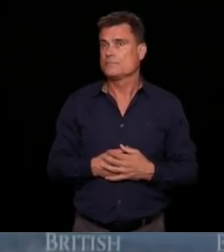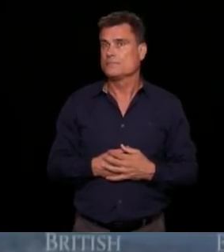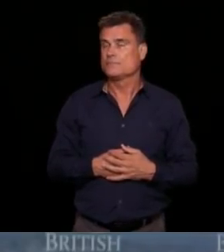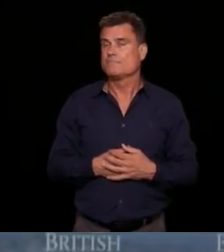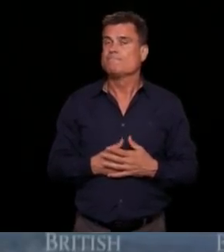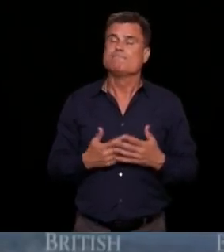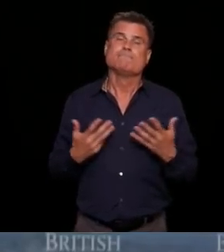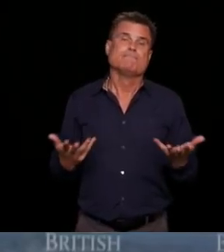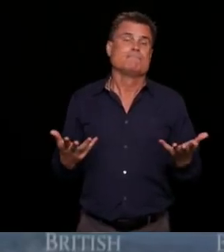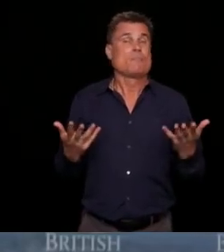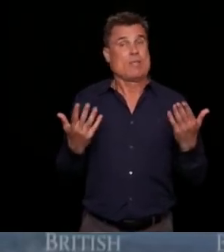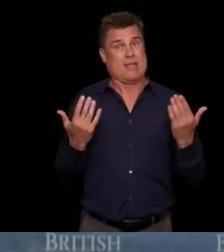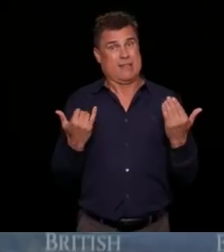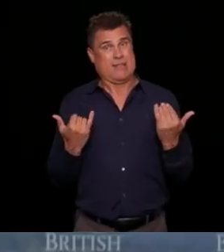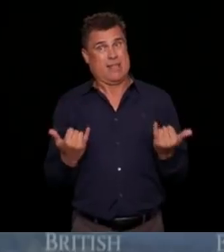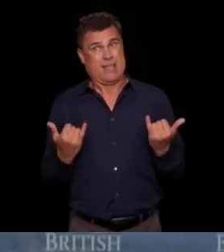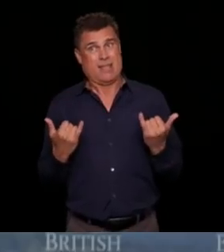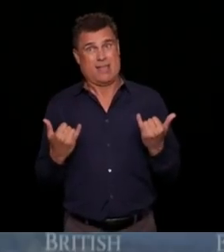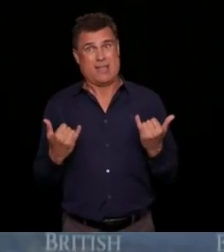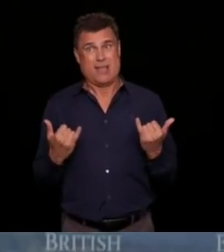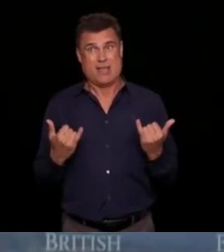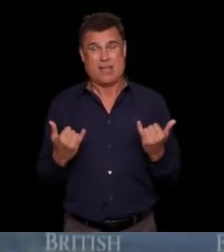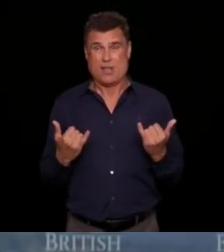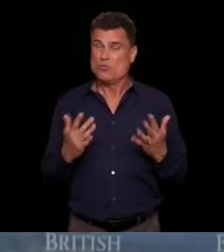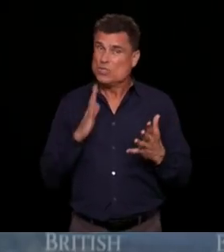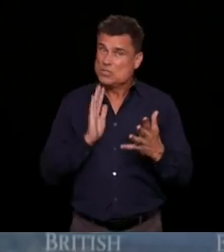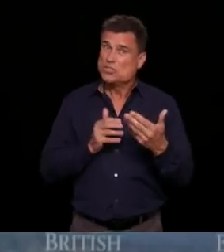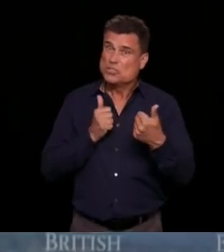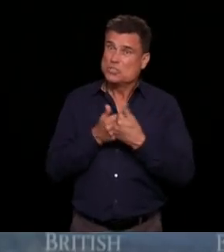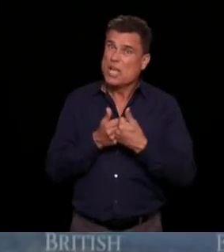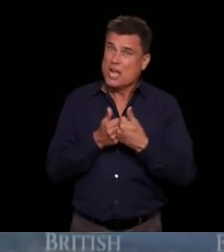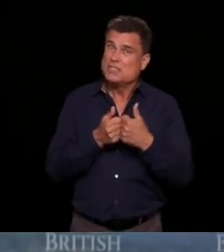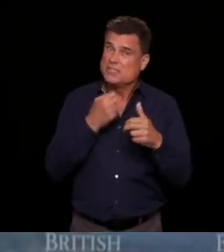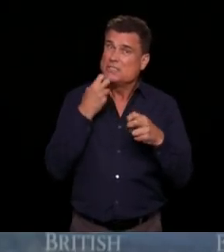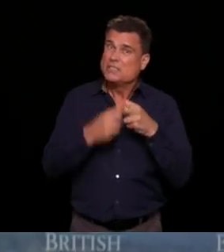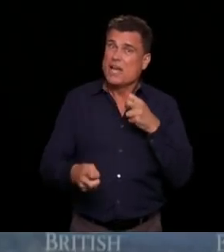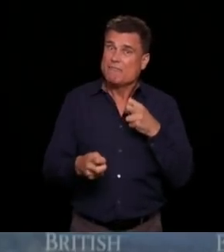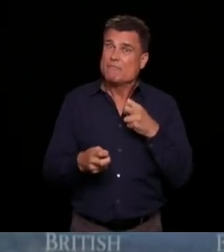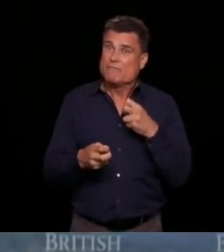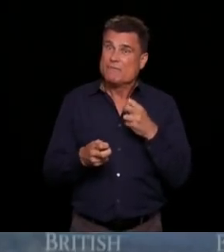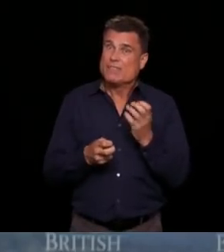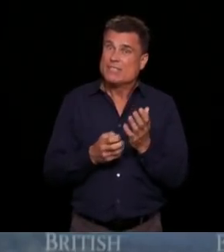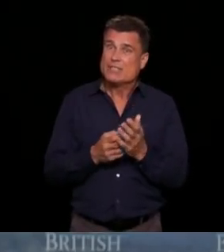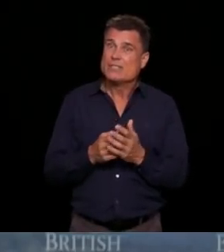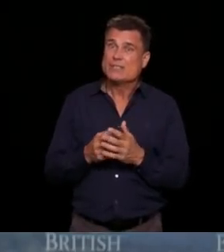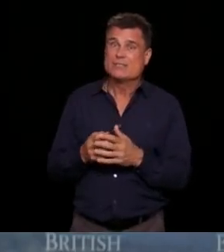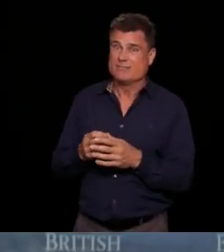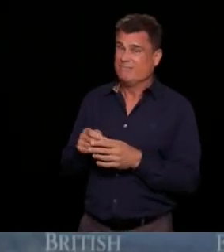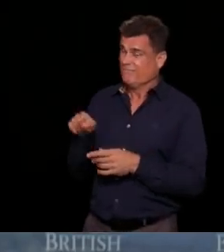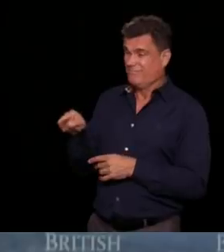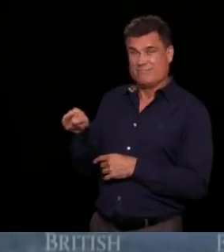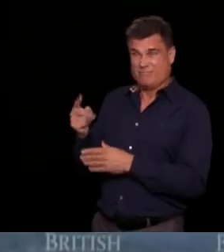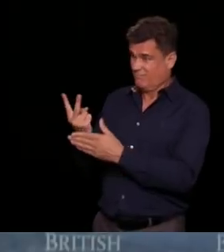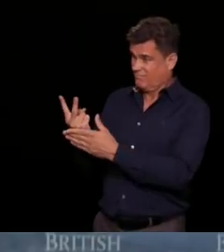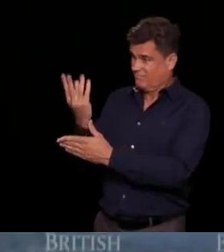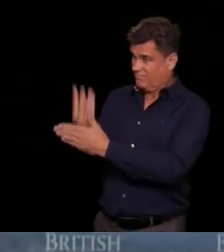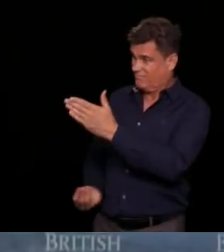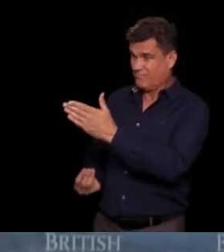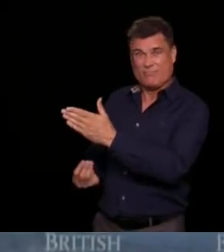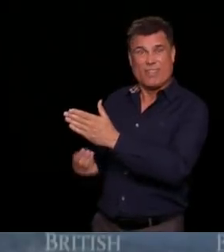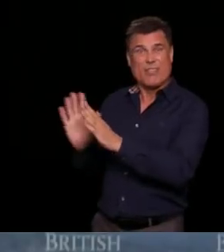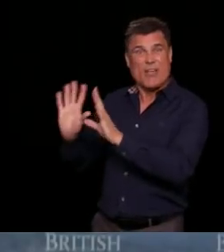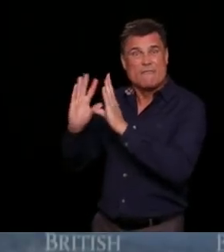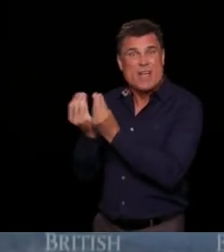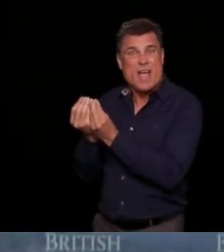difficult and challenging time this is, especially in families that are dealing with the loss of a loved one and the grief